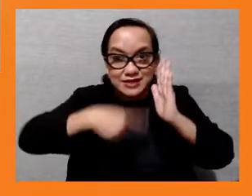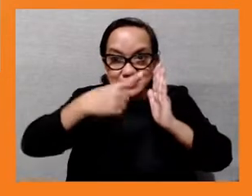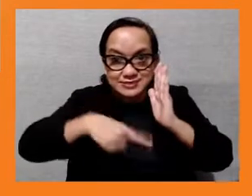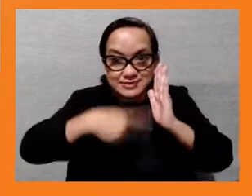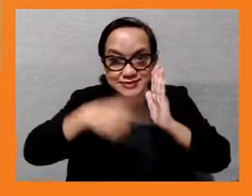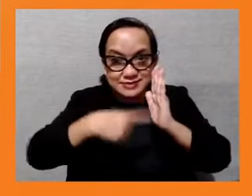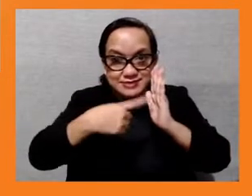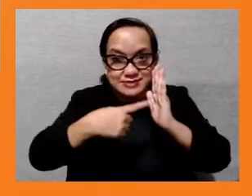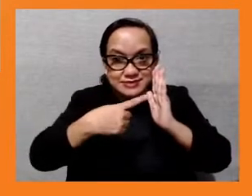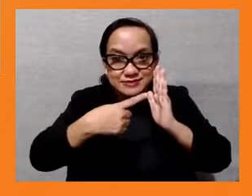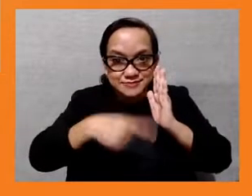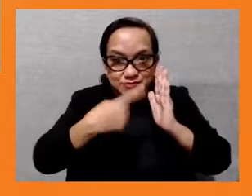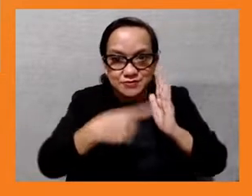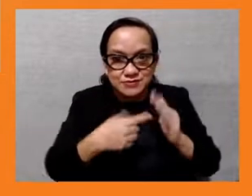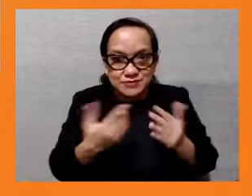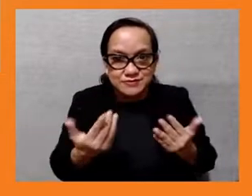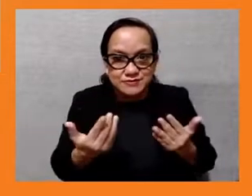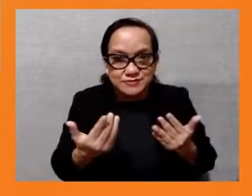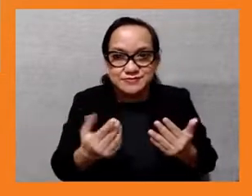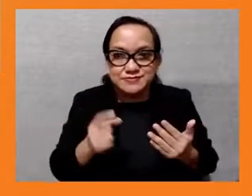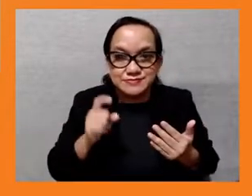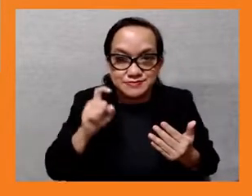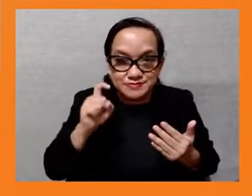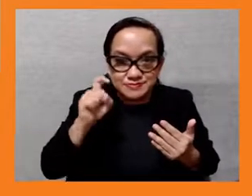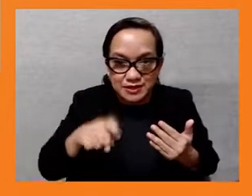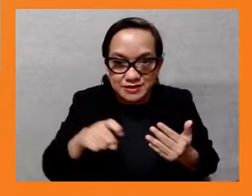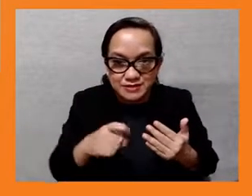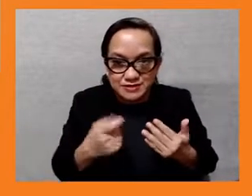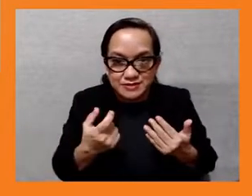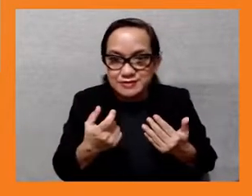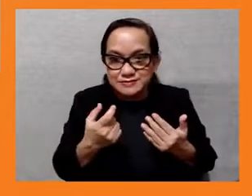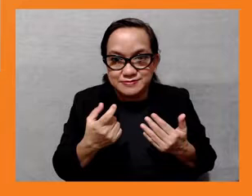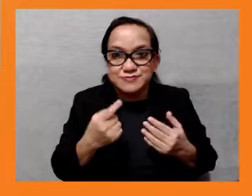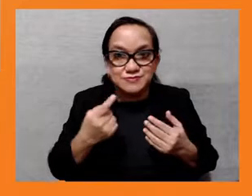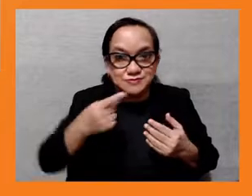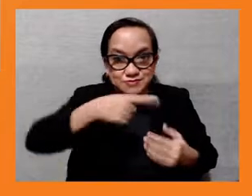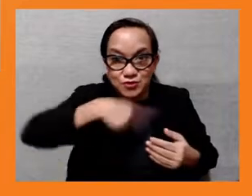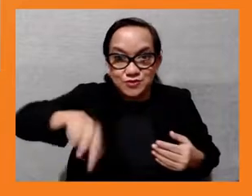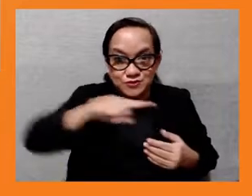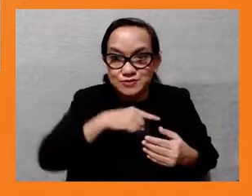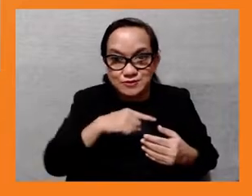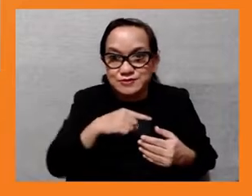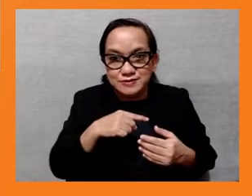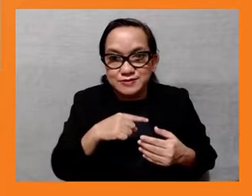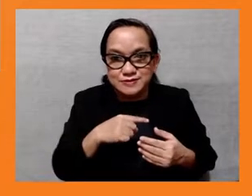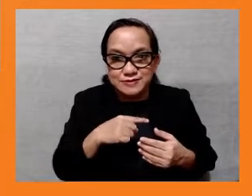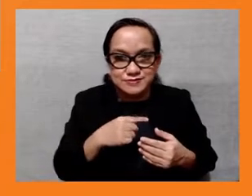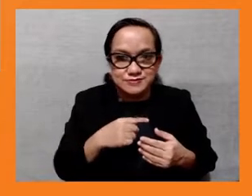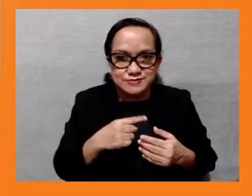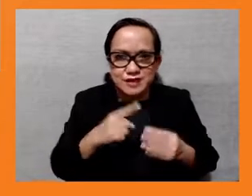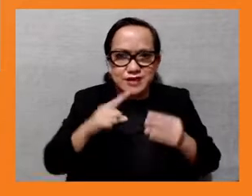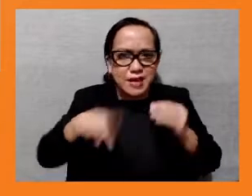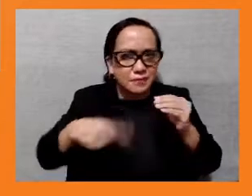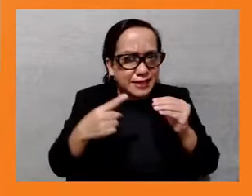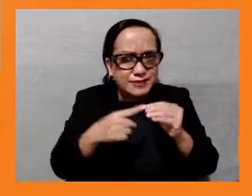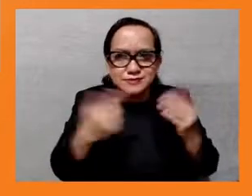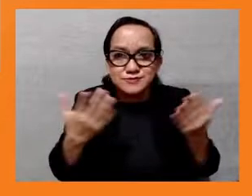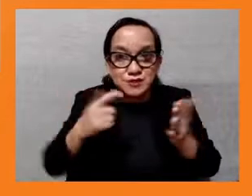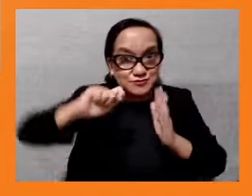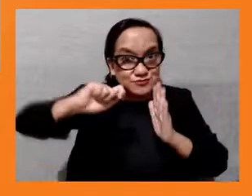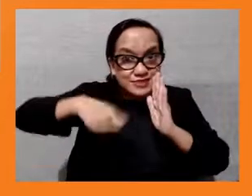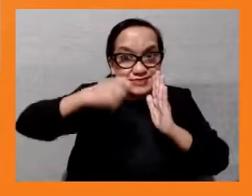again, information, consultation, and participation remain to be the persisting subject of complaints filed